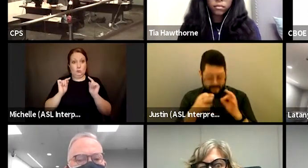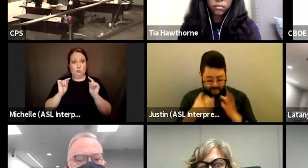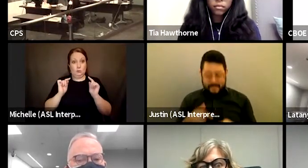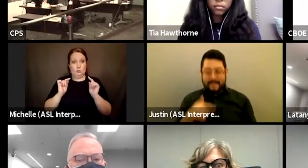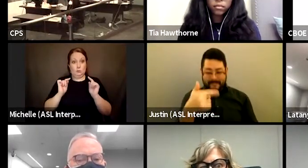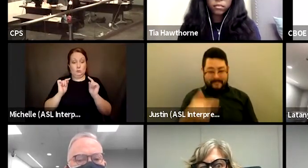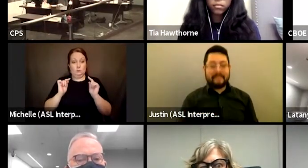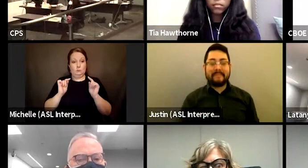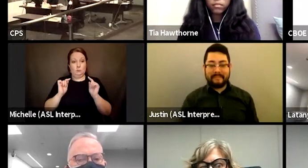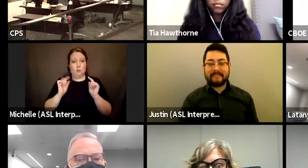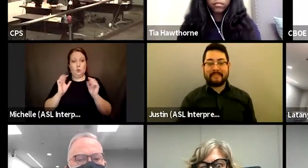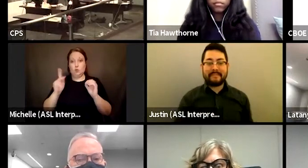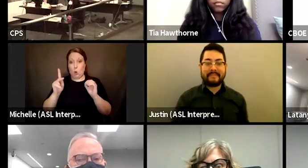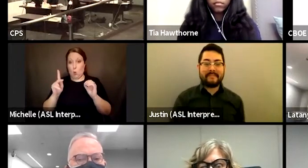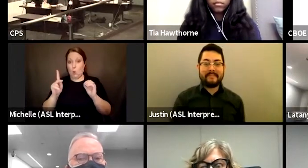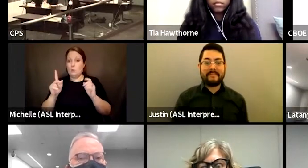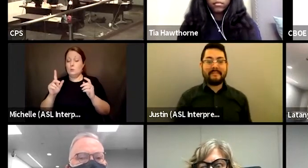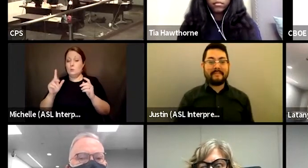ready.